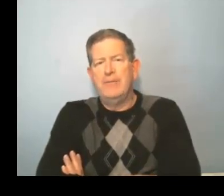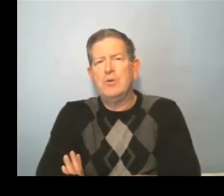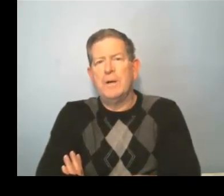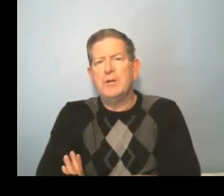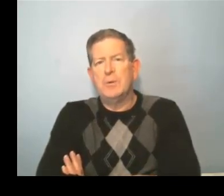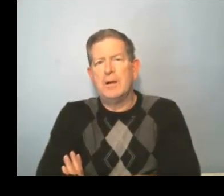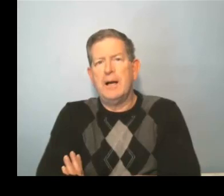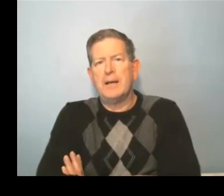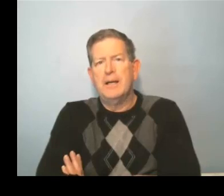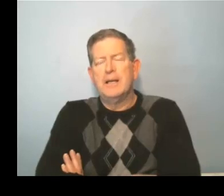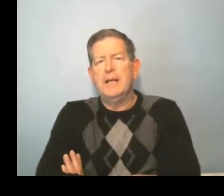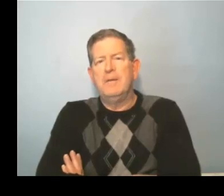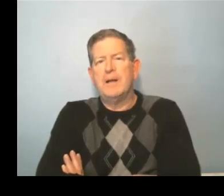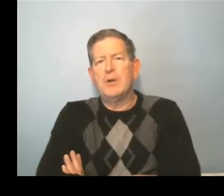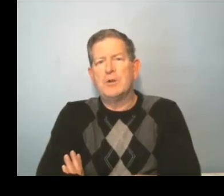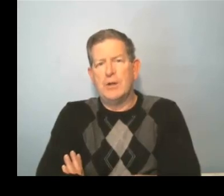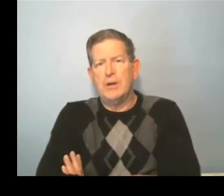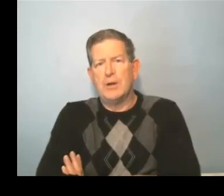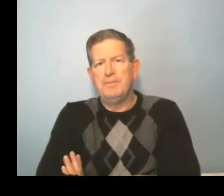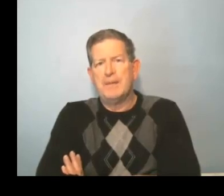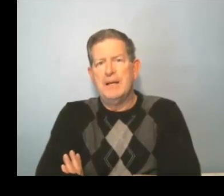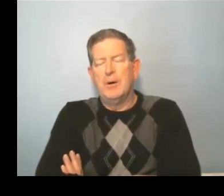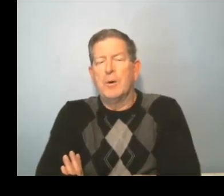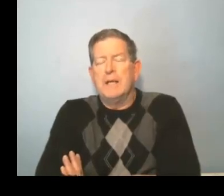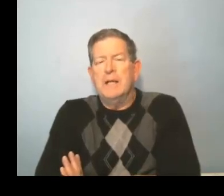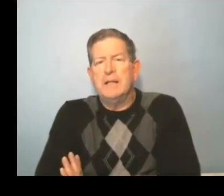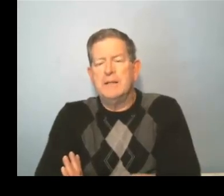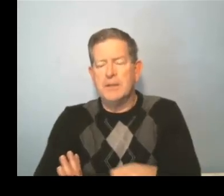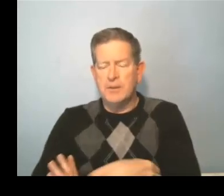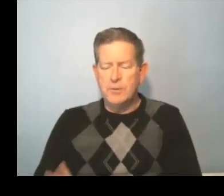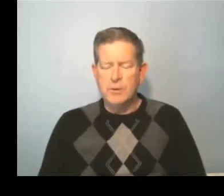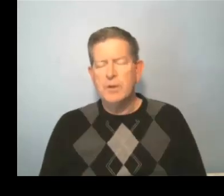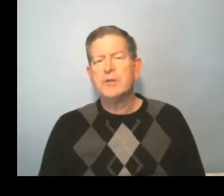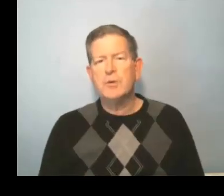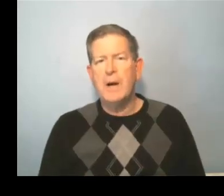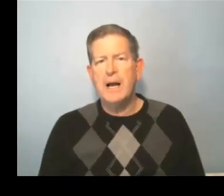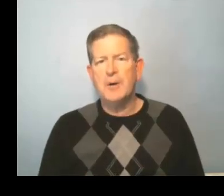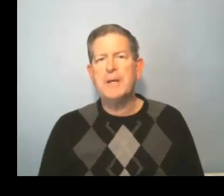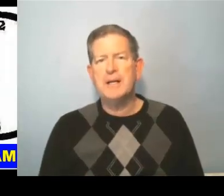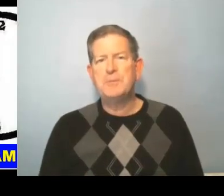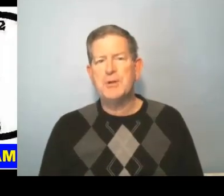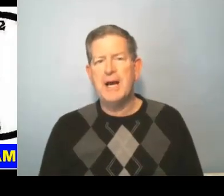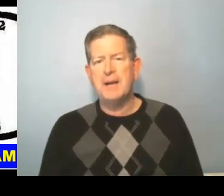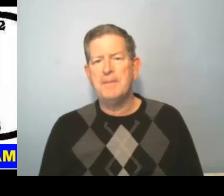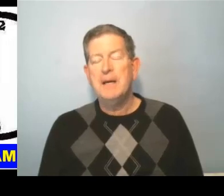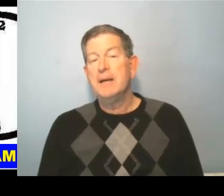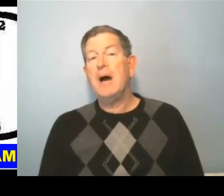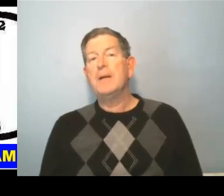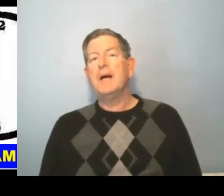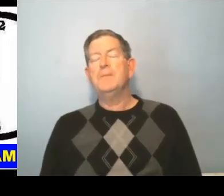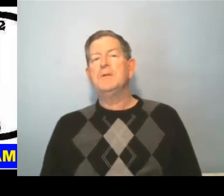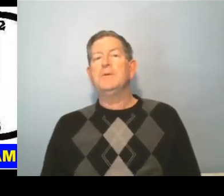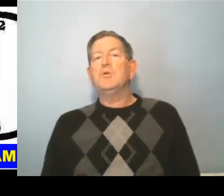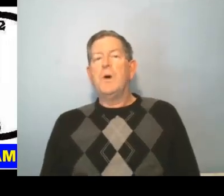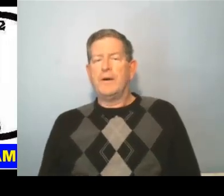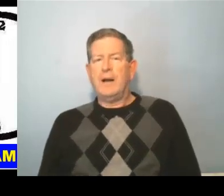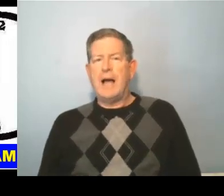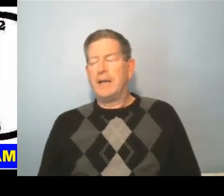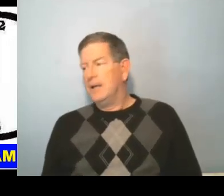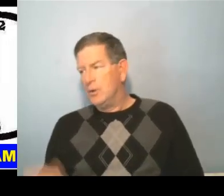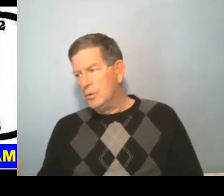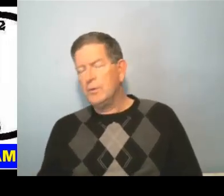and that gave you 22 o'clock. Il est 22 heures, or il est 10 heures du soir. Okay, let's push on. Now we come to